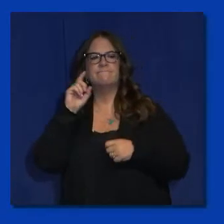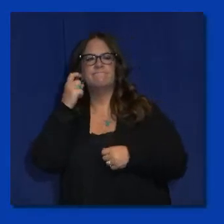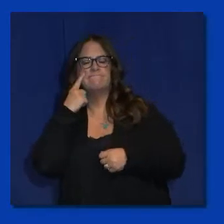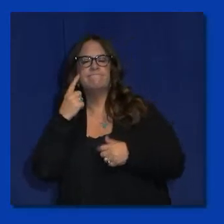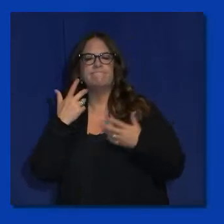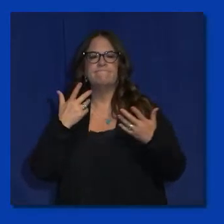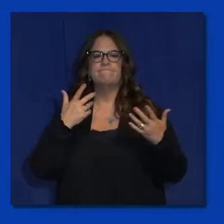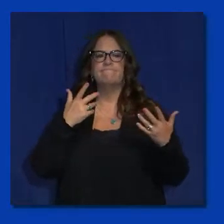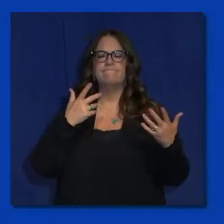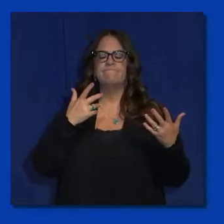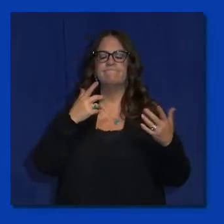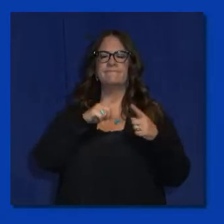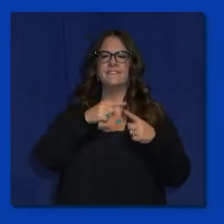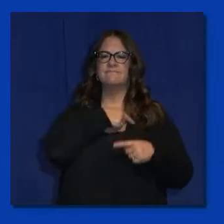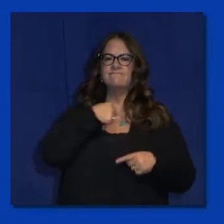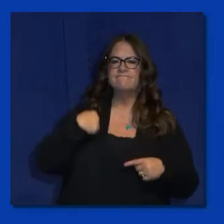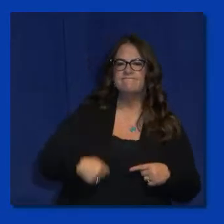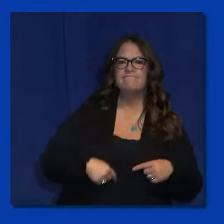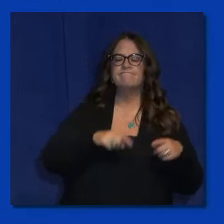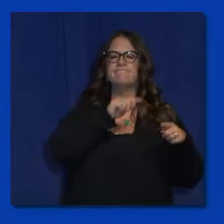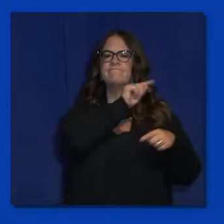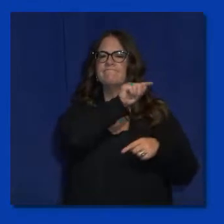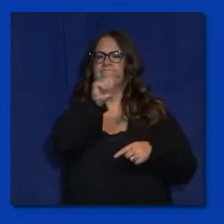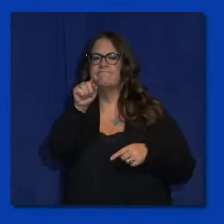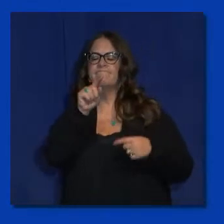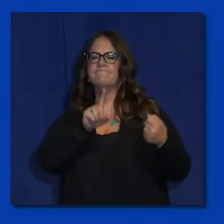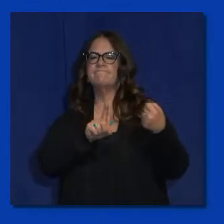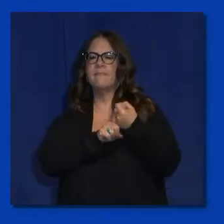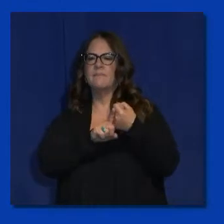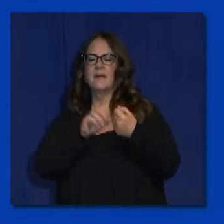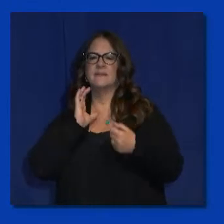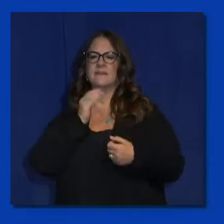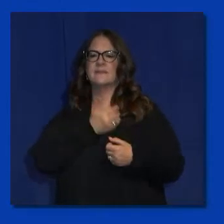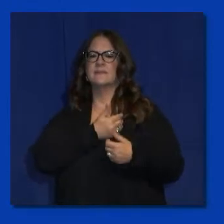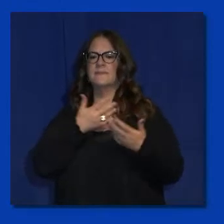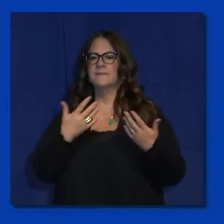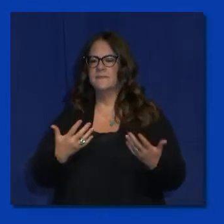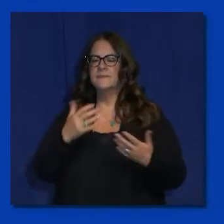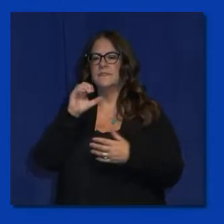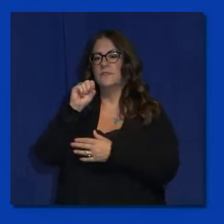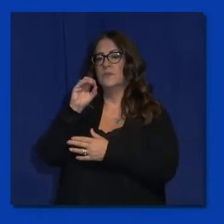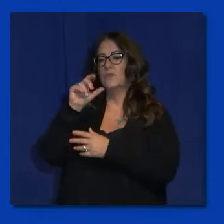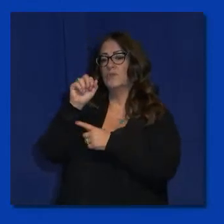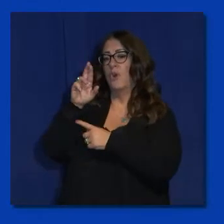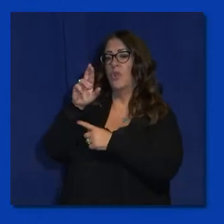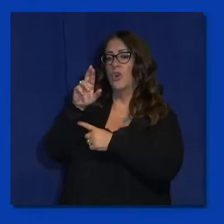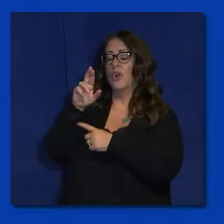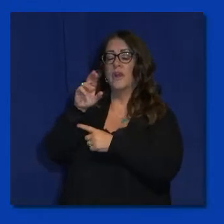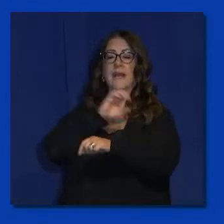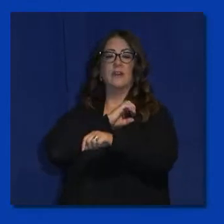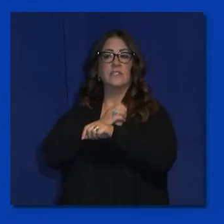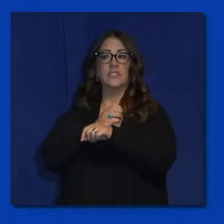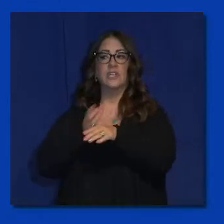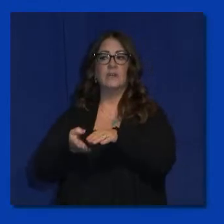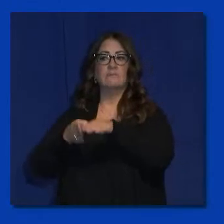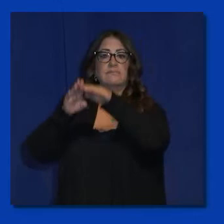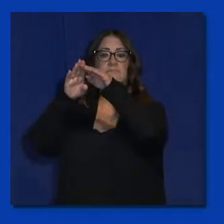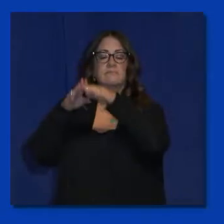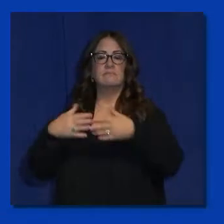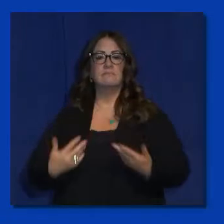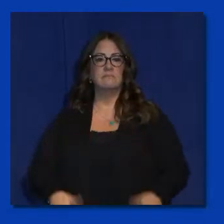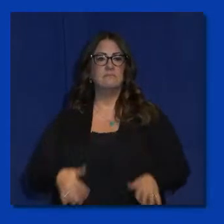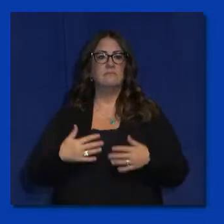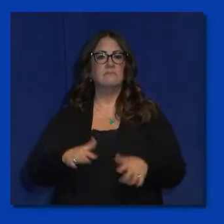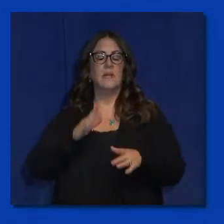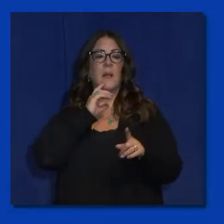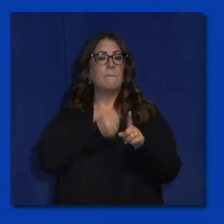also other countries. That's impacting now the availability of solar into the U.S., notably here in California. The pandemic and